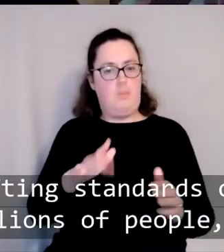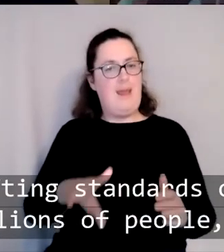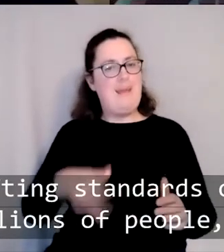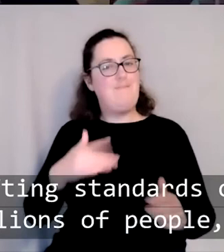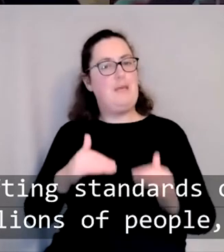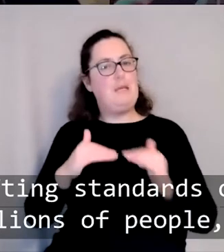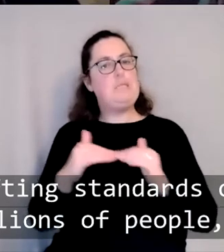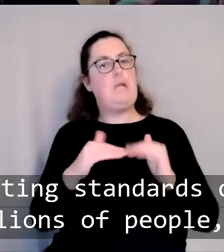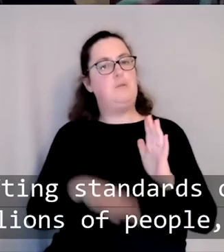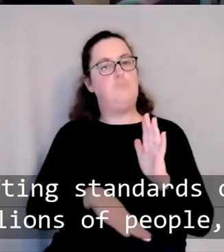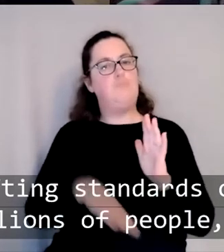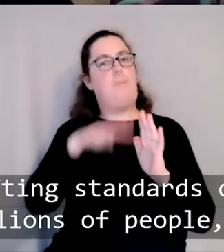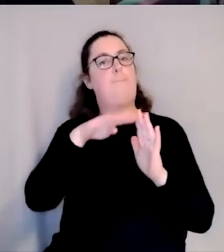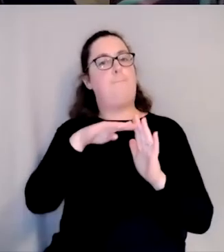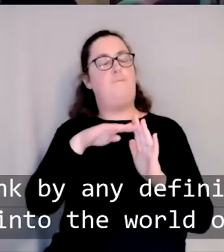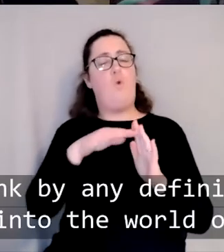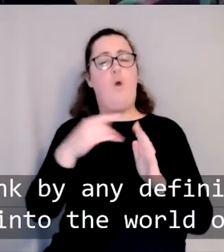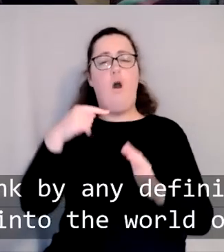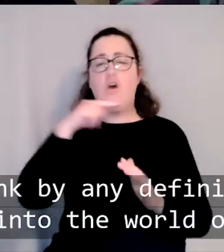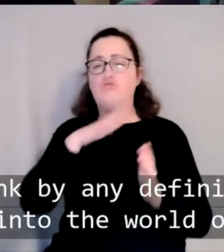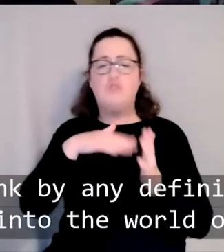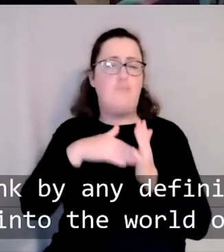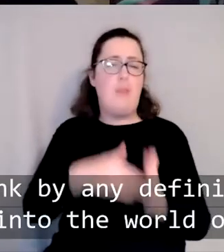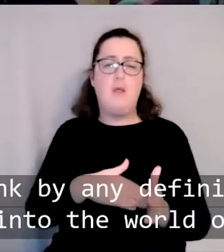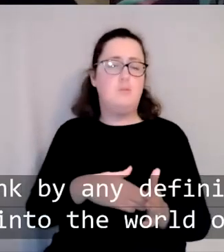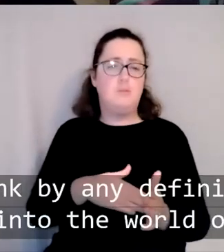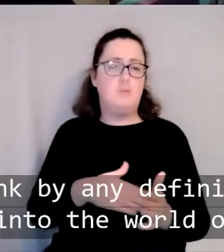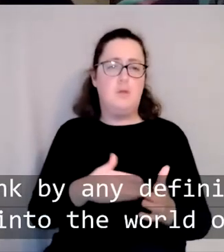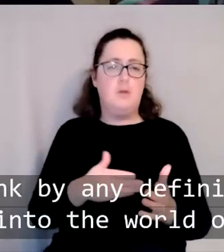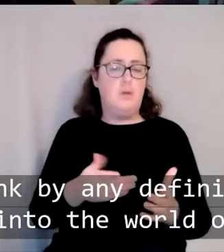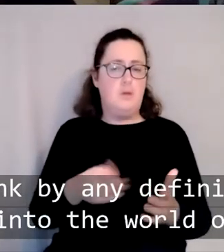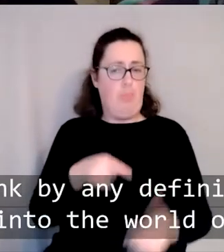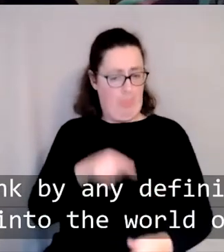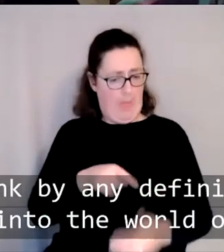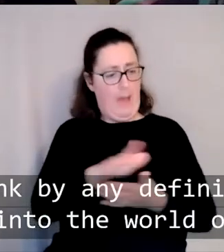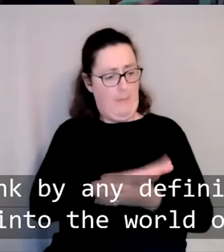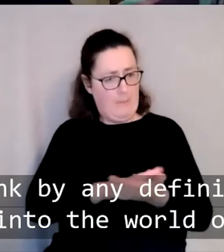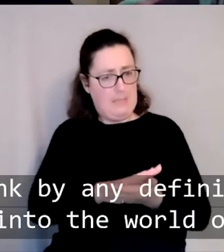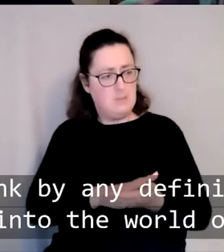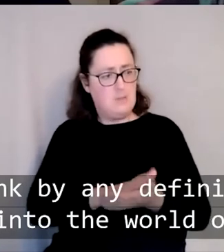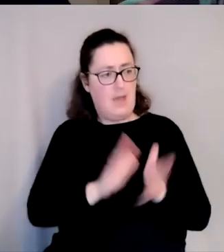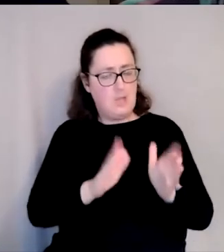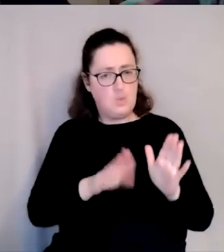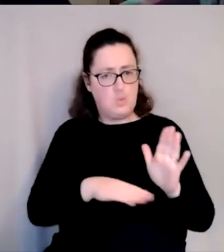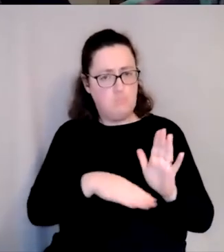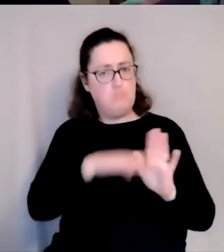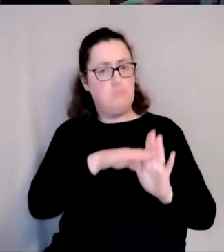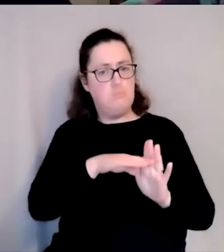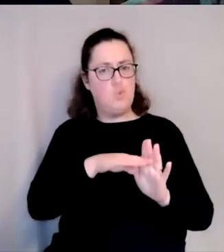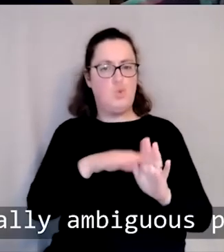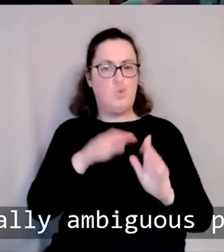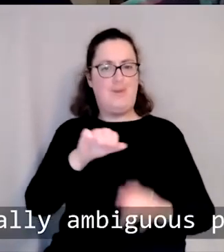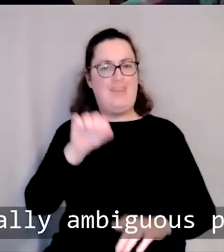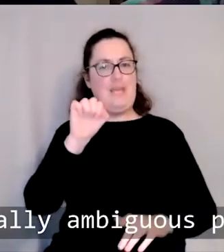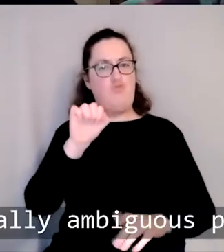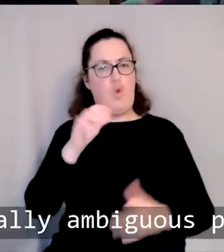of millions of people, you know, does, I think, by any definition, take him into the world of heroes. So